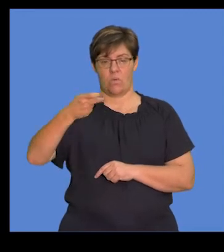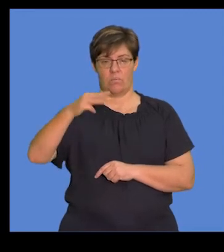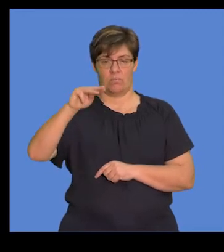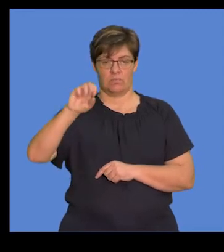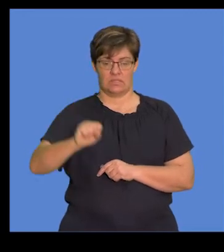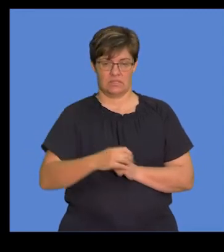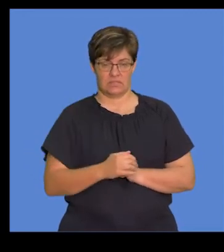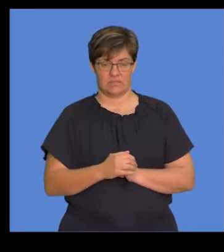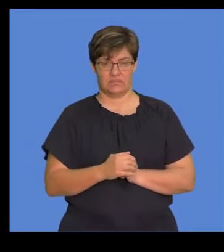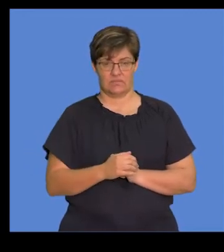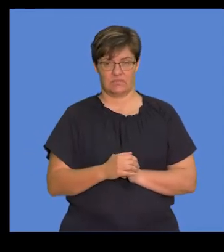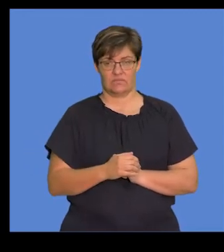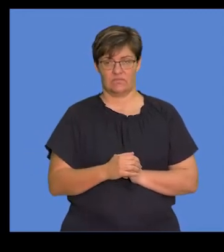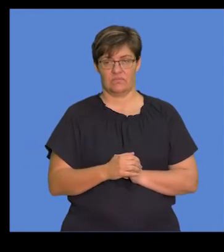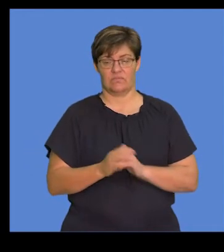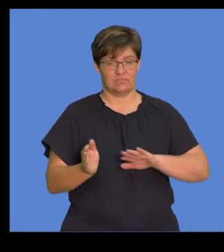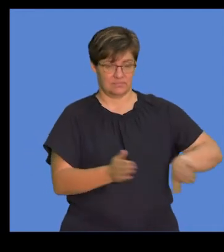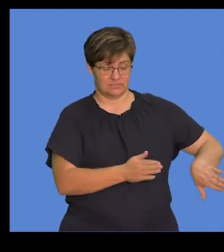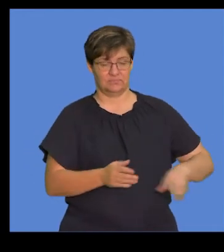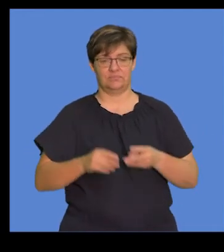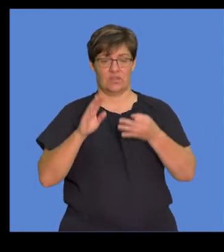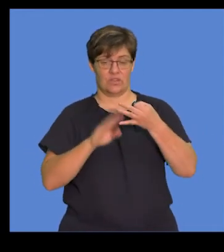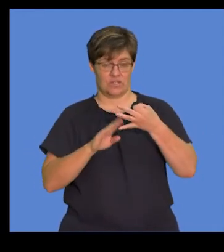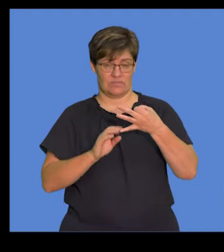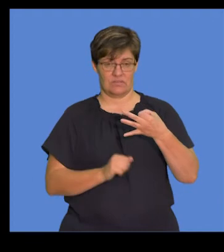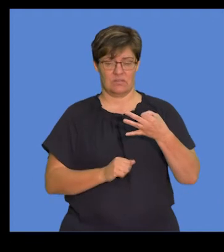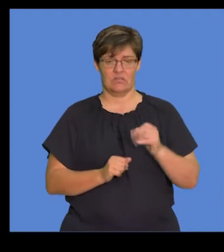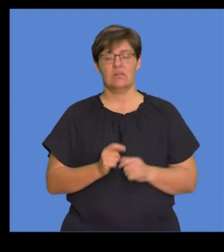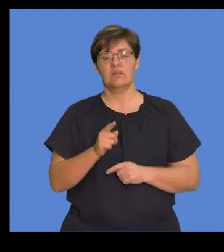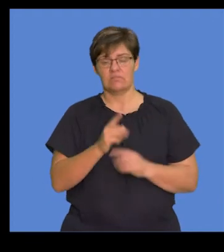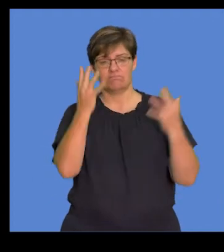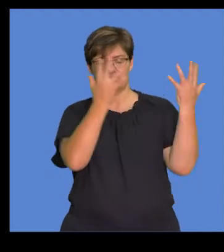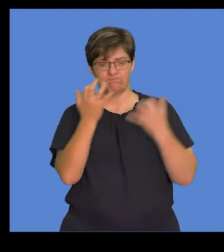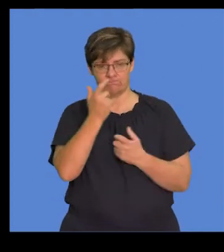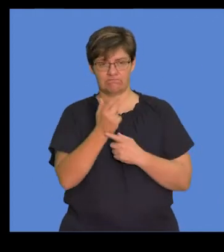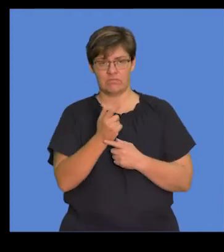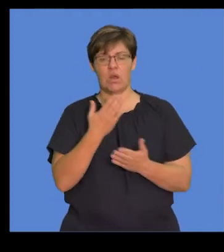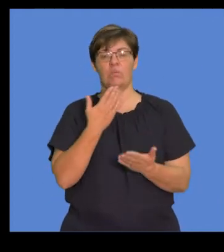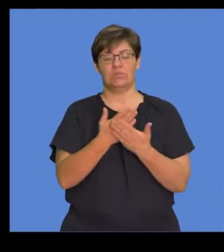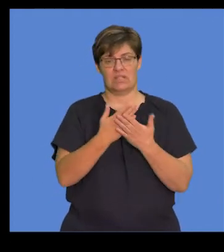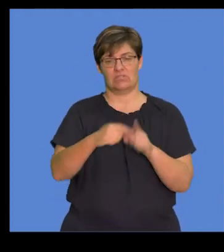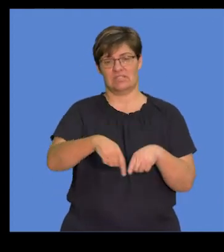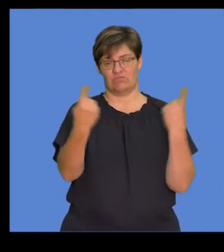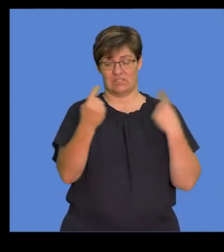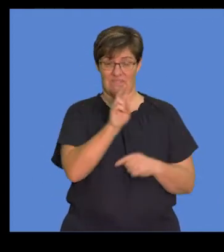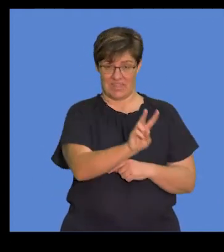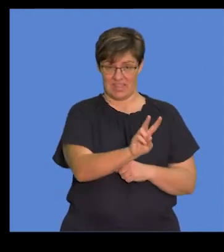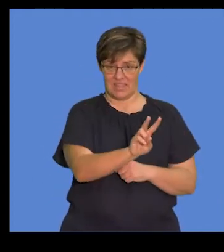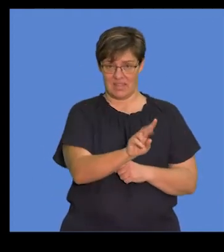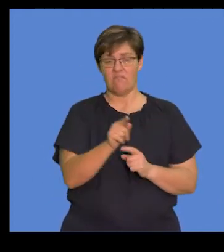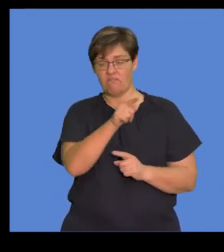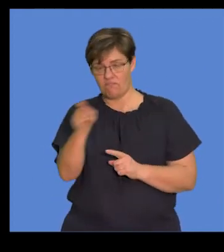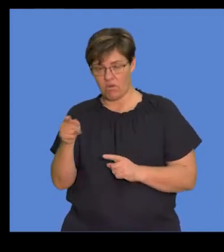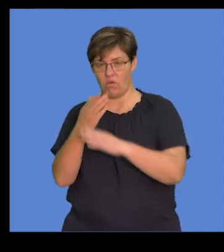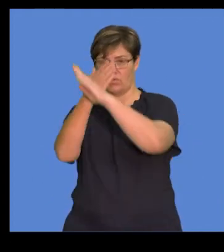4,29 ohms. Okay, right. Let's go to the next question. The next question says, calculate the potential difference across